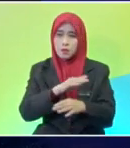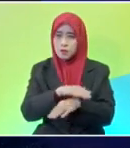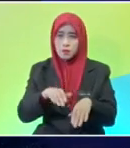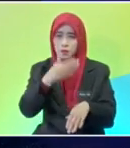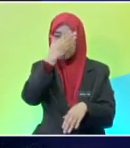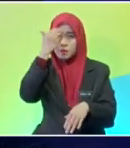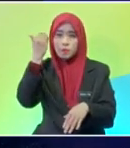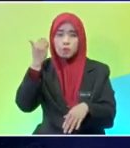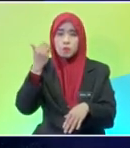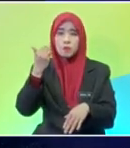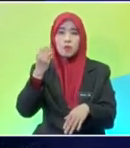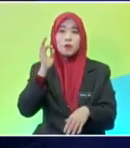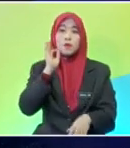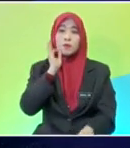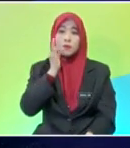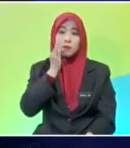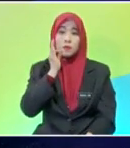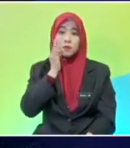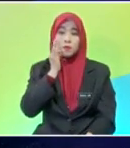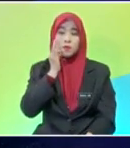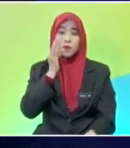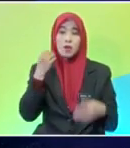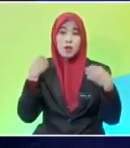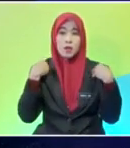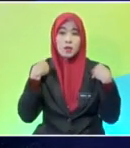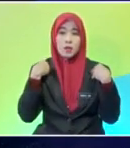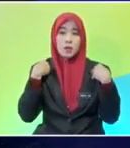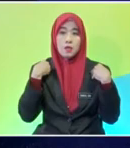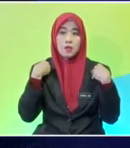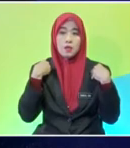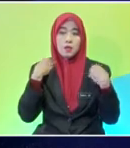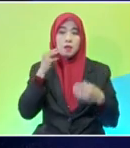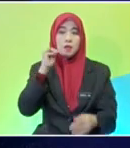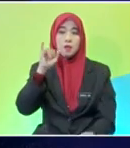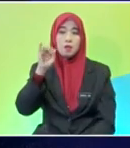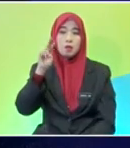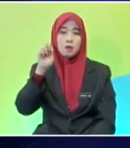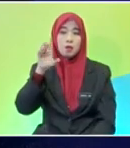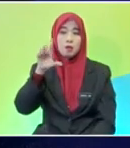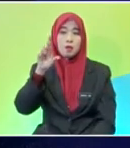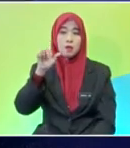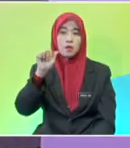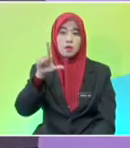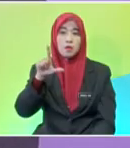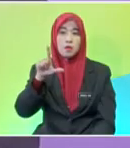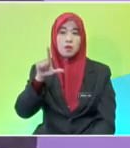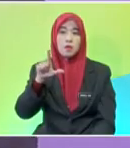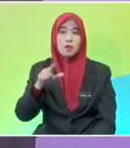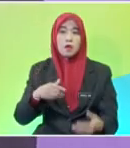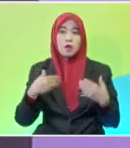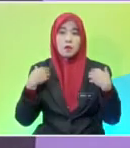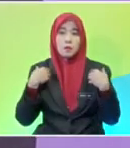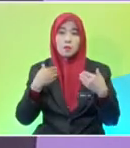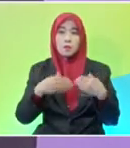well that fruits are a source of minerals as well. And then